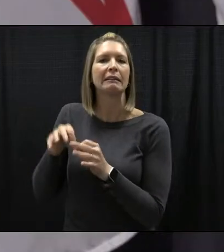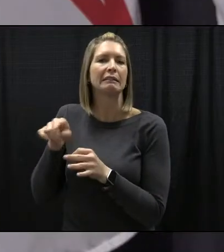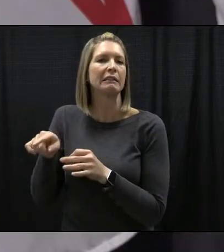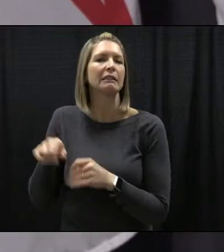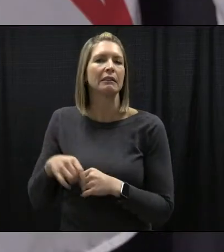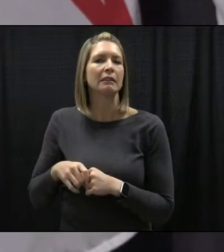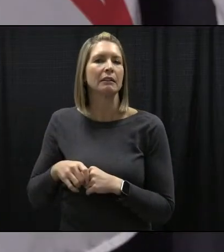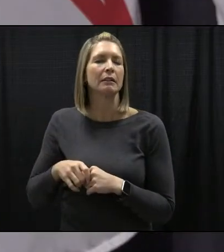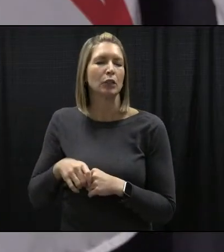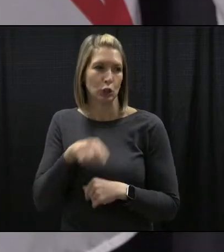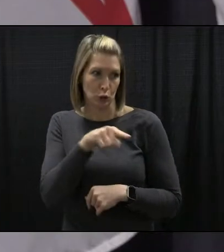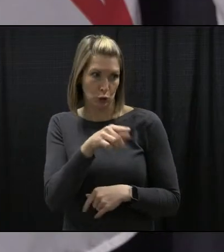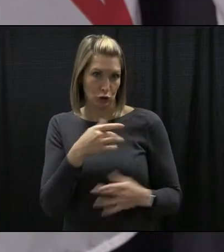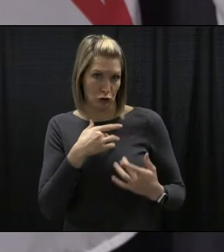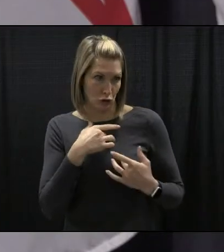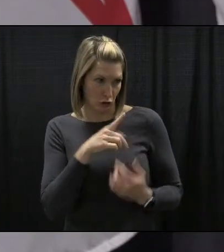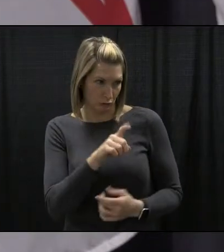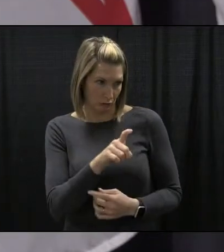So,